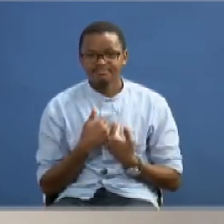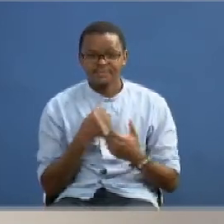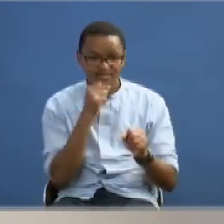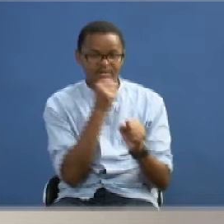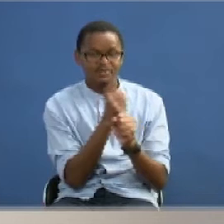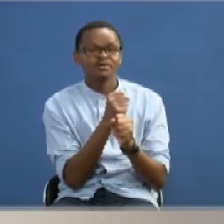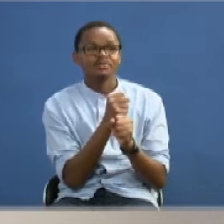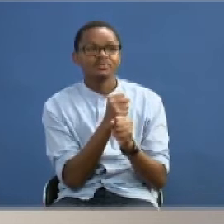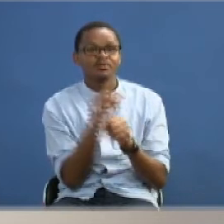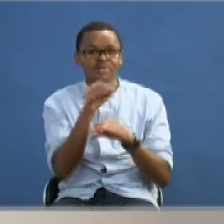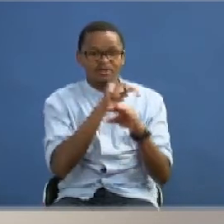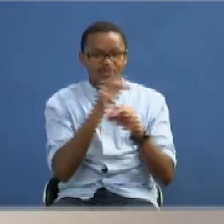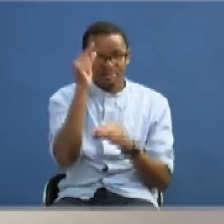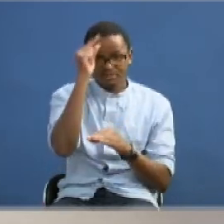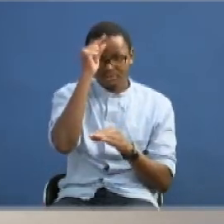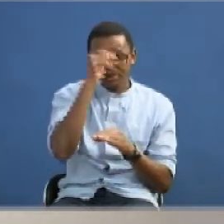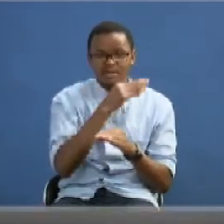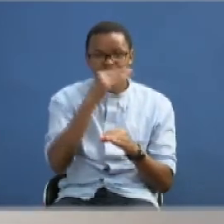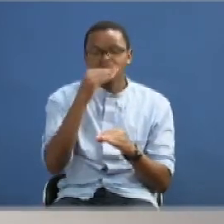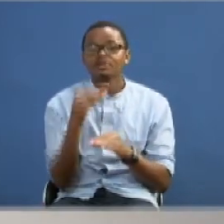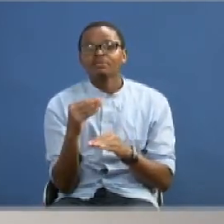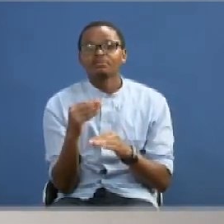working cordially with the national government and